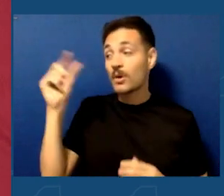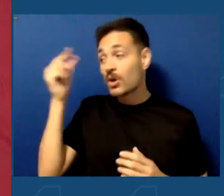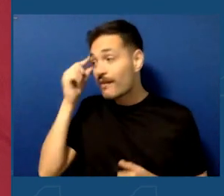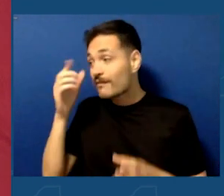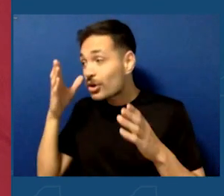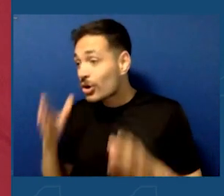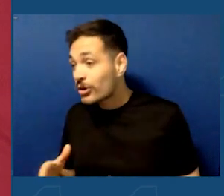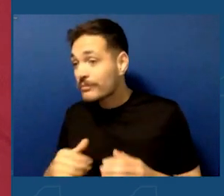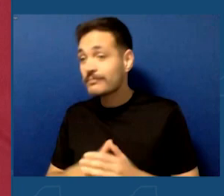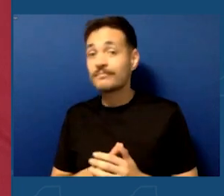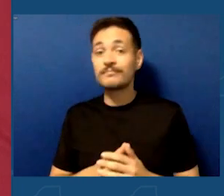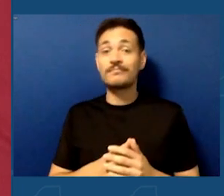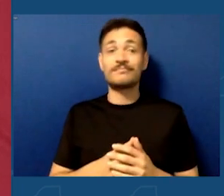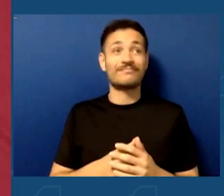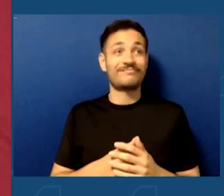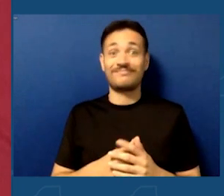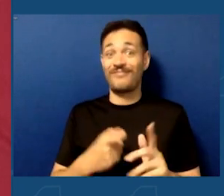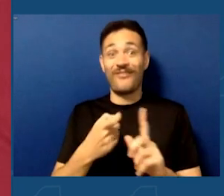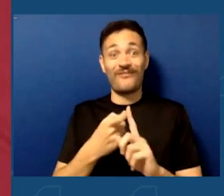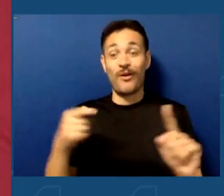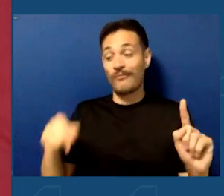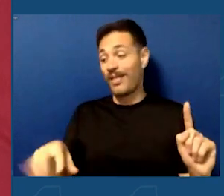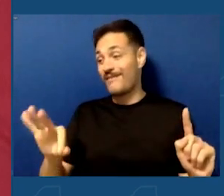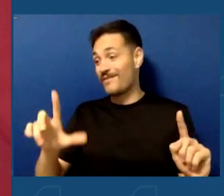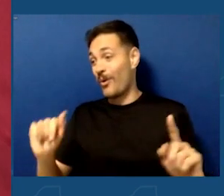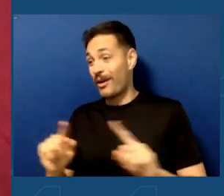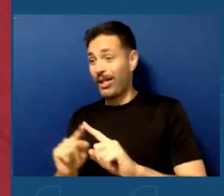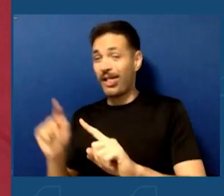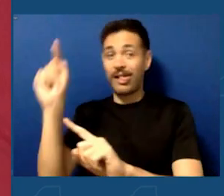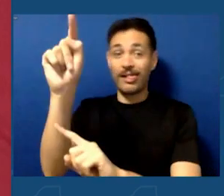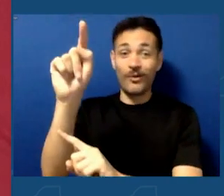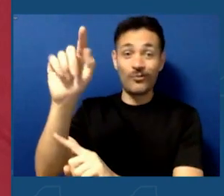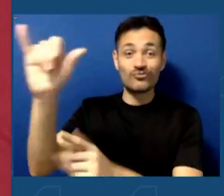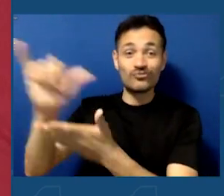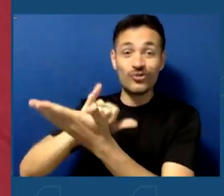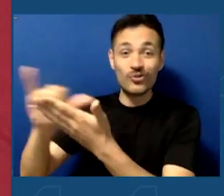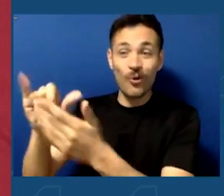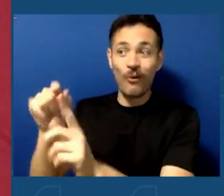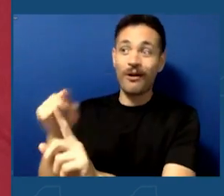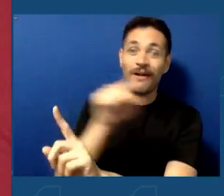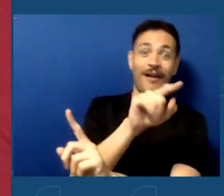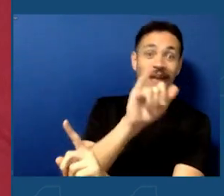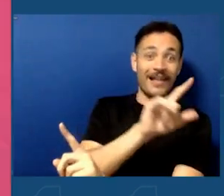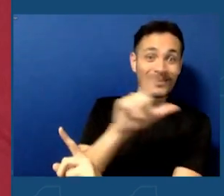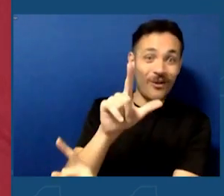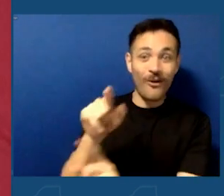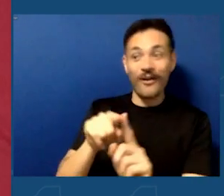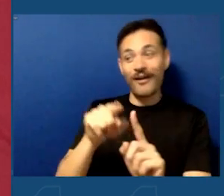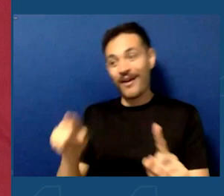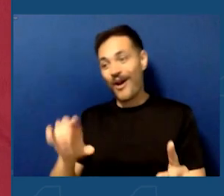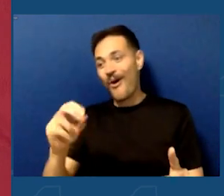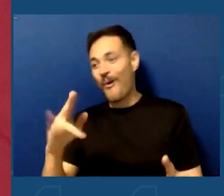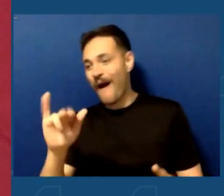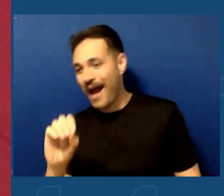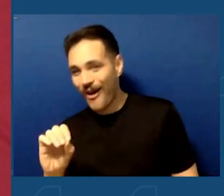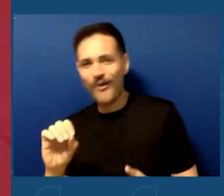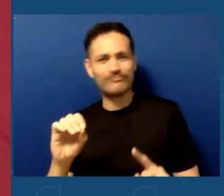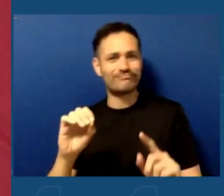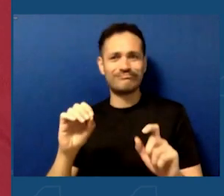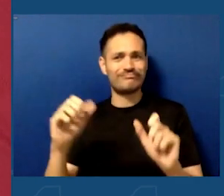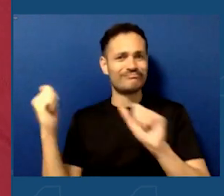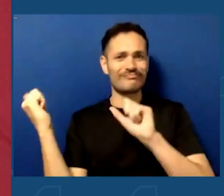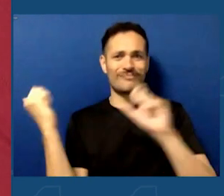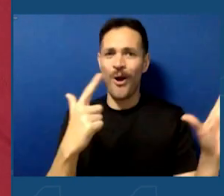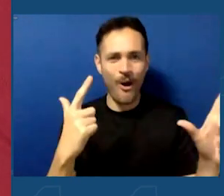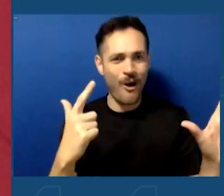from Florida to New York, Illinois, Ohio, Pennsylvania, all the battleground states, we have